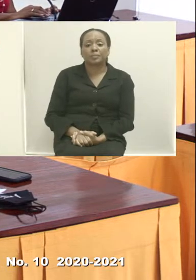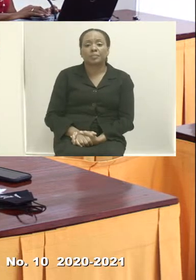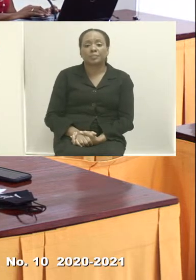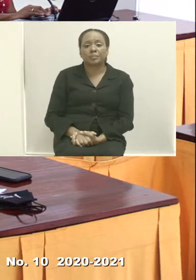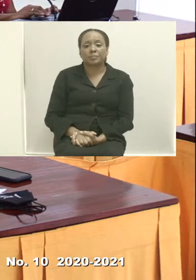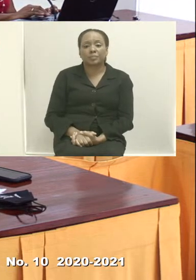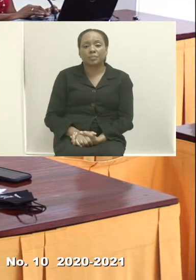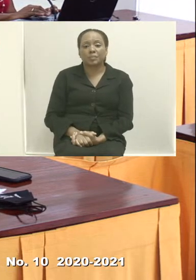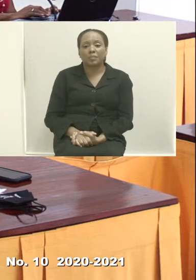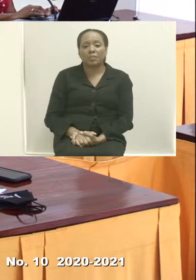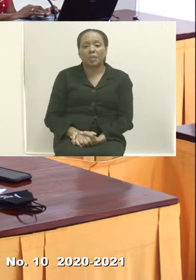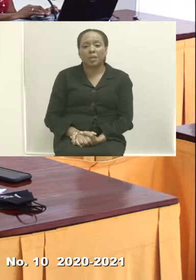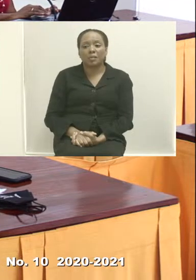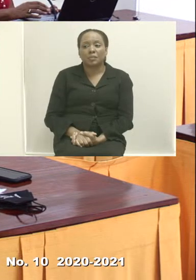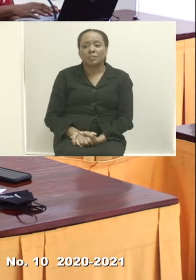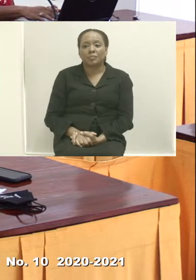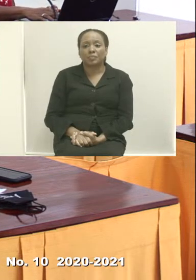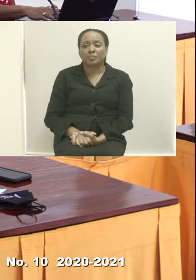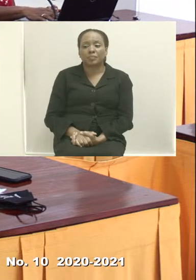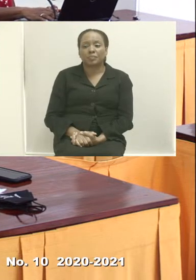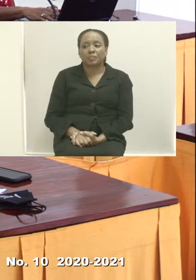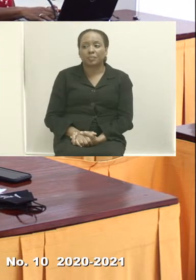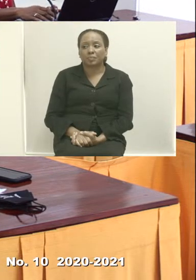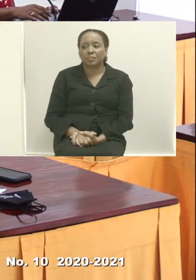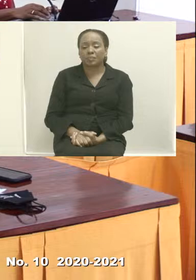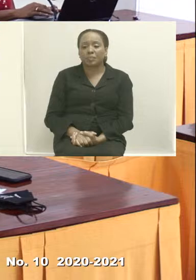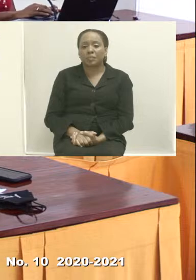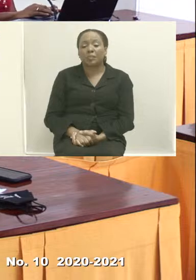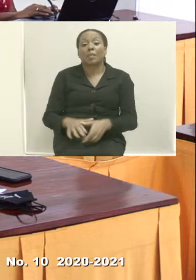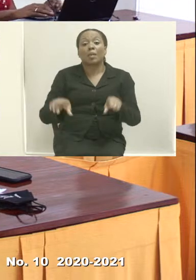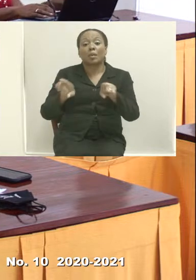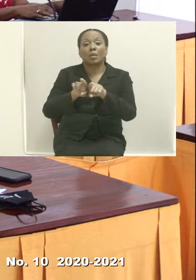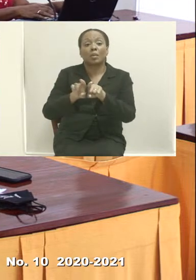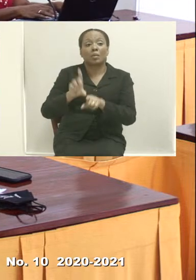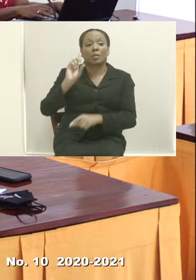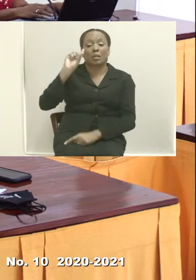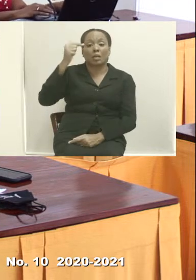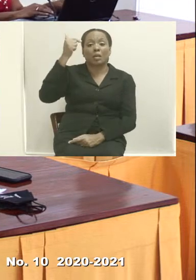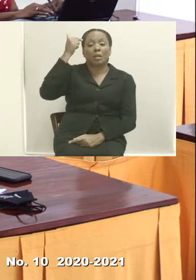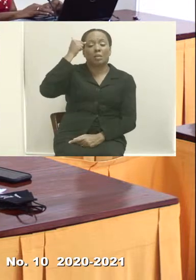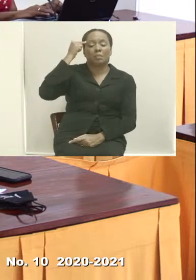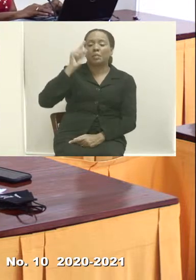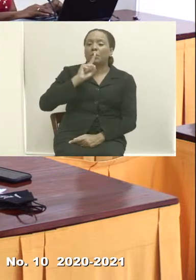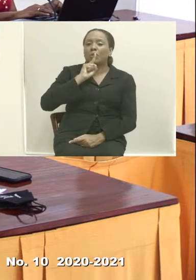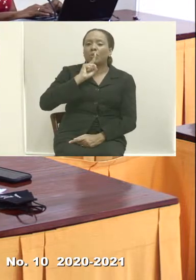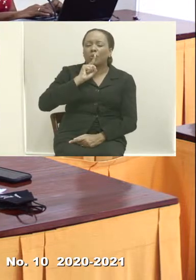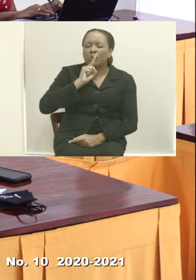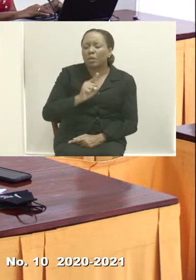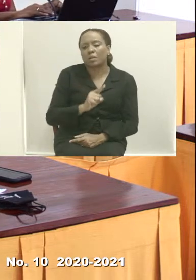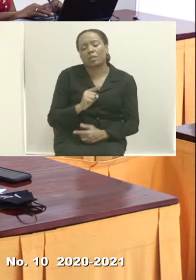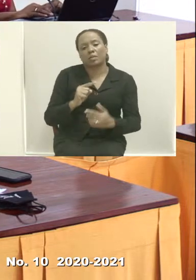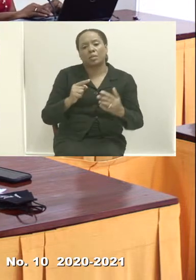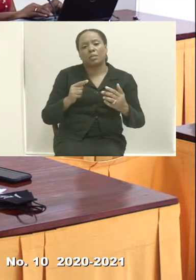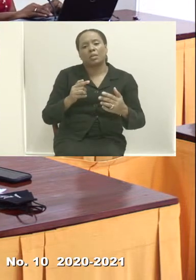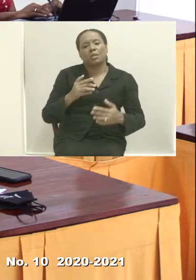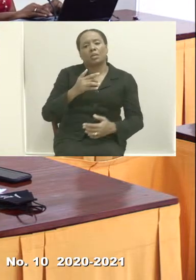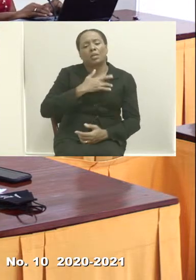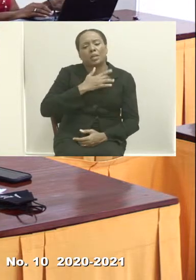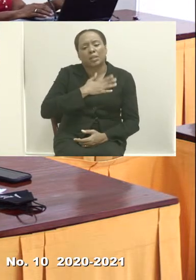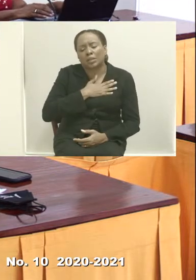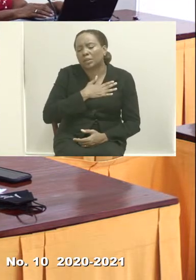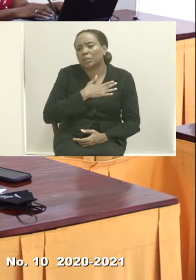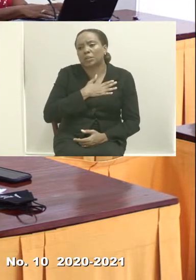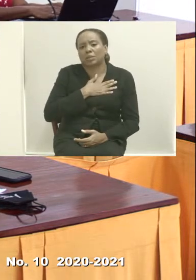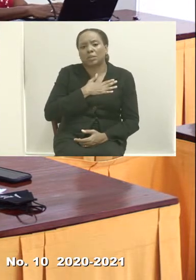that again, it is a signal of the government's sincerity in this business of dealing with this